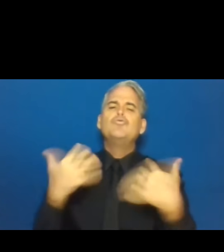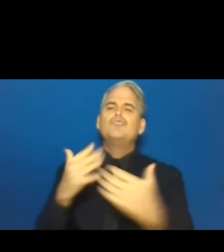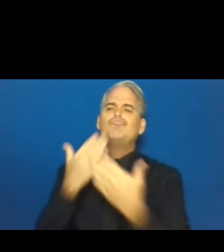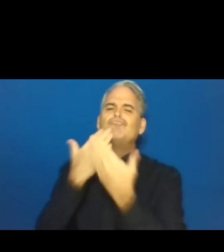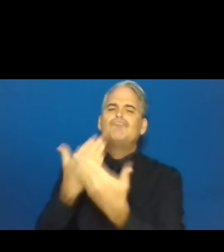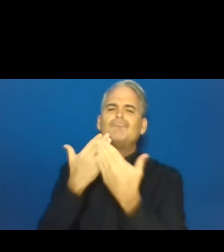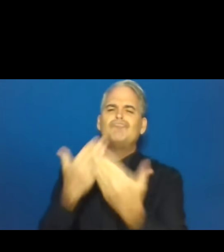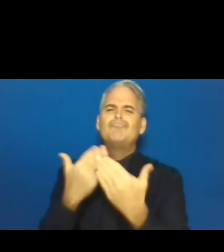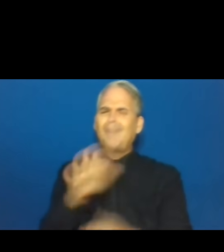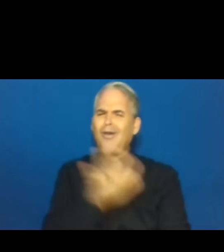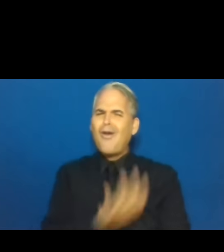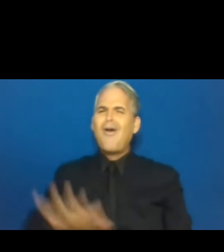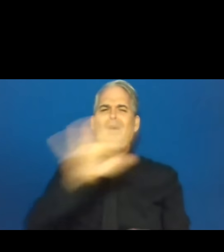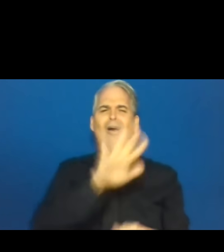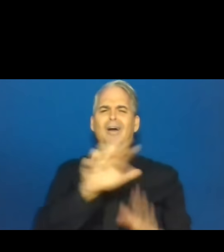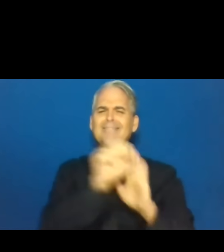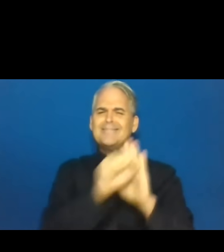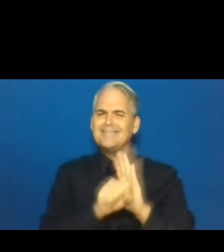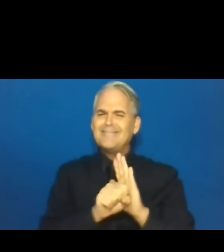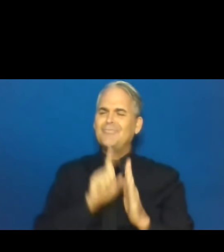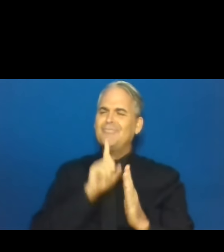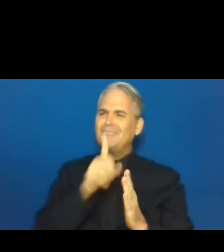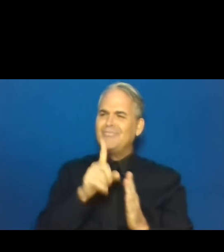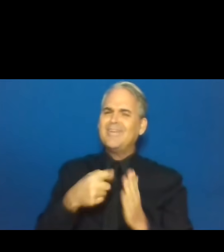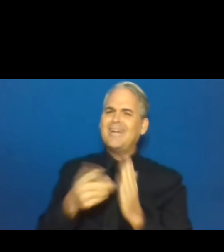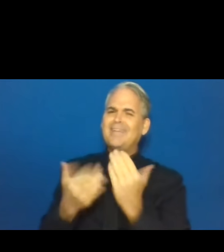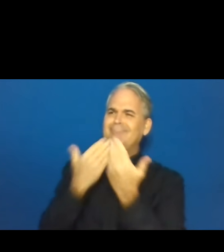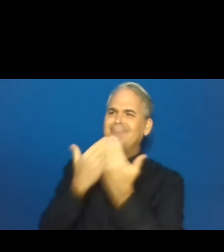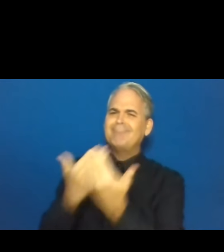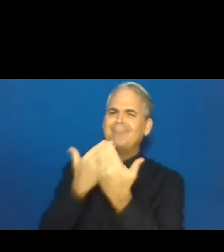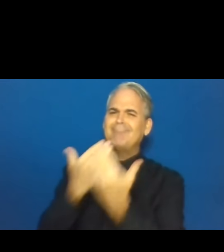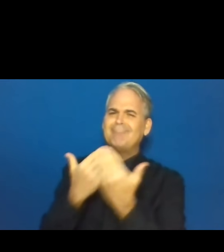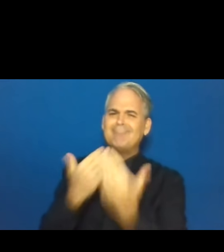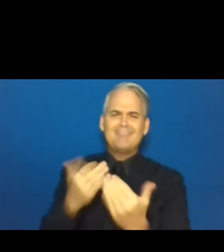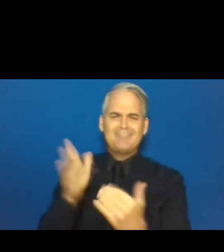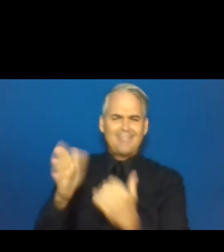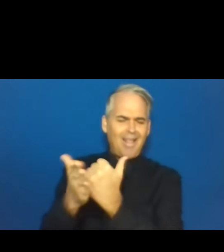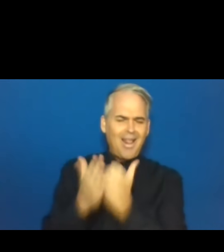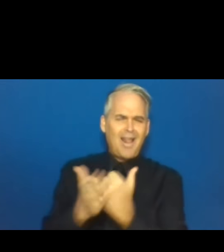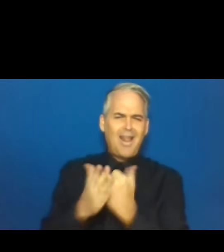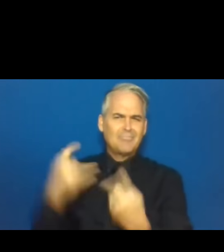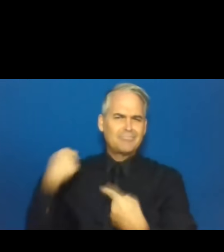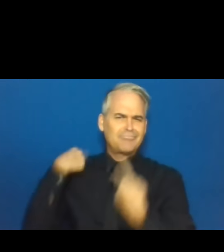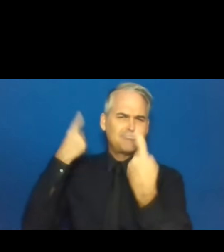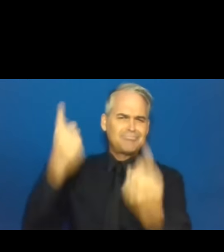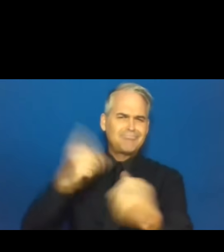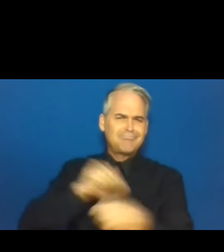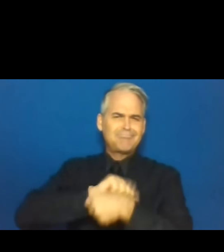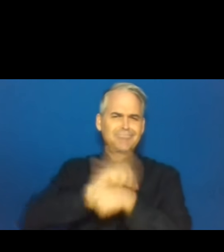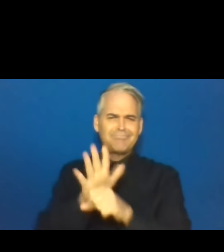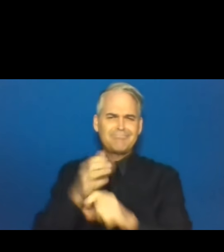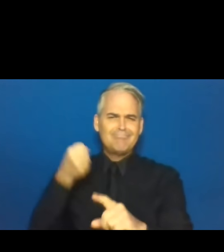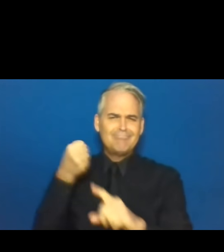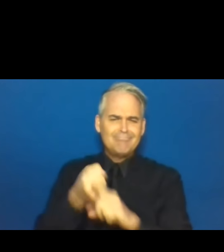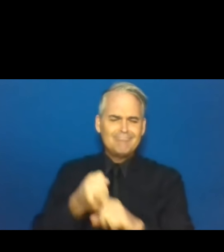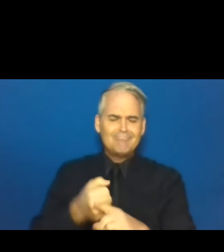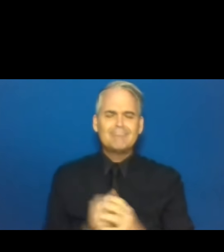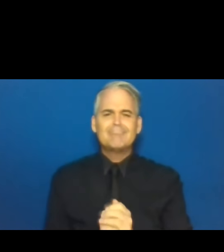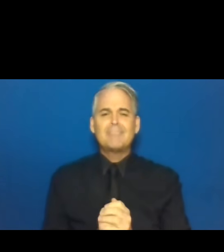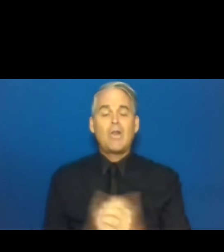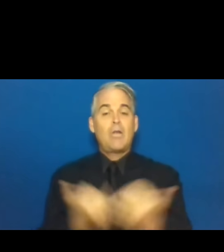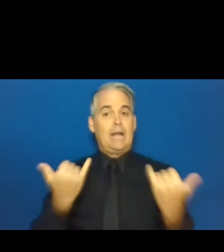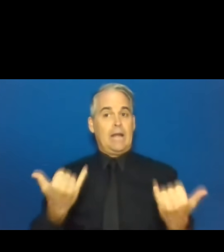of gratitude for their continued service throughout this entire pandemic. Although I'm not experiencing symptoms,